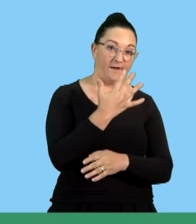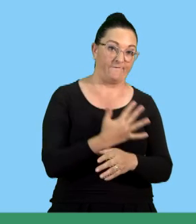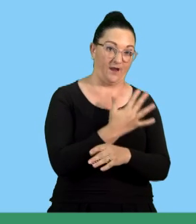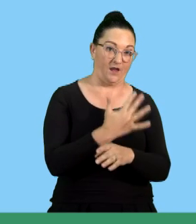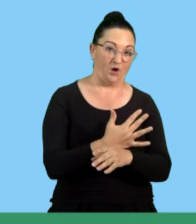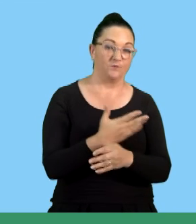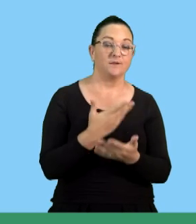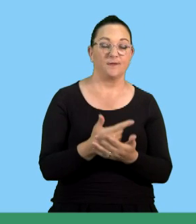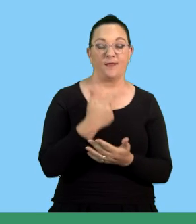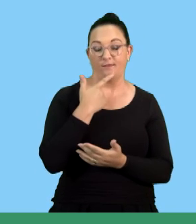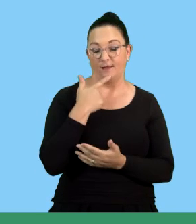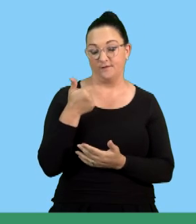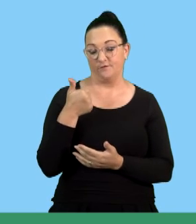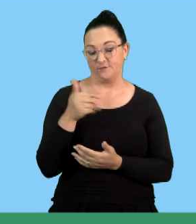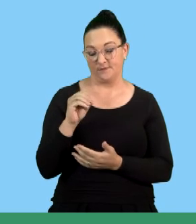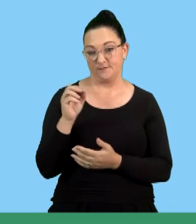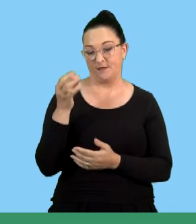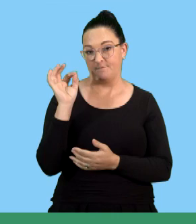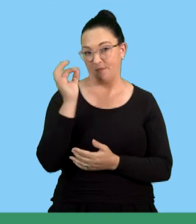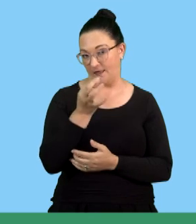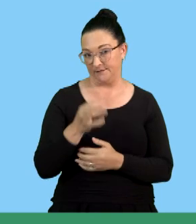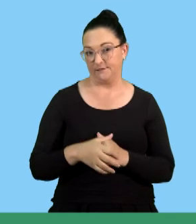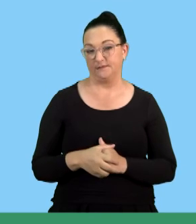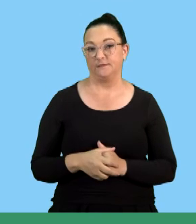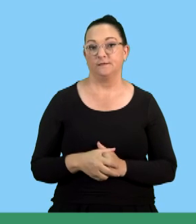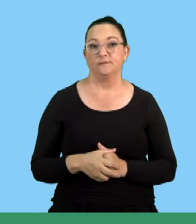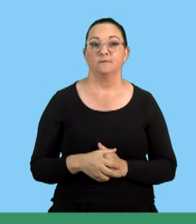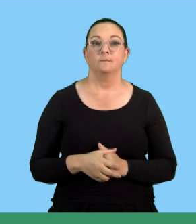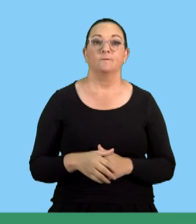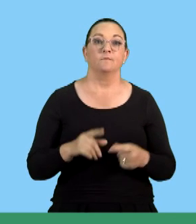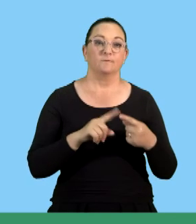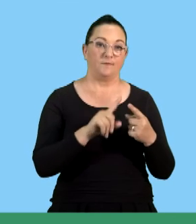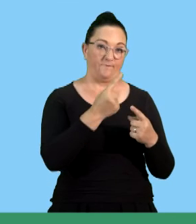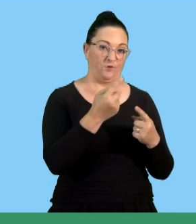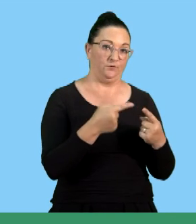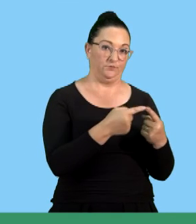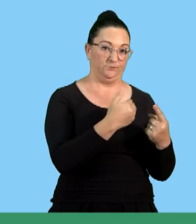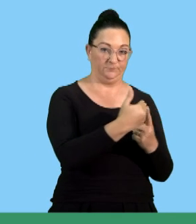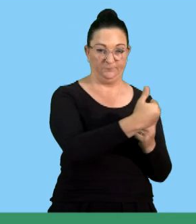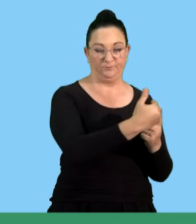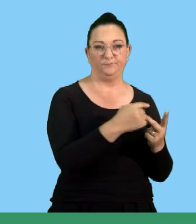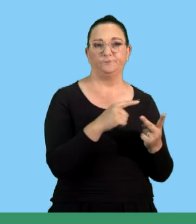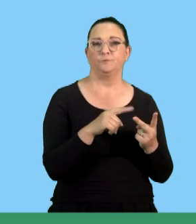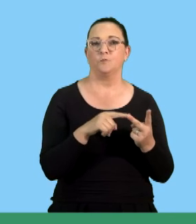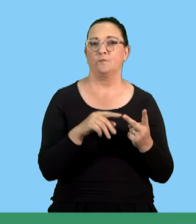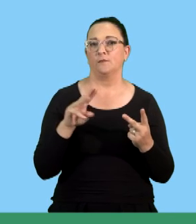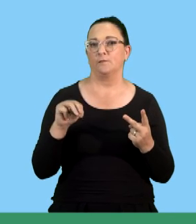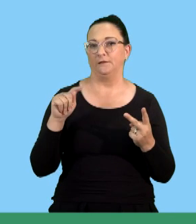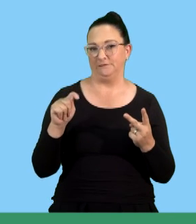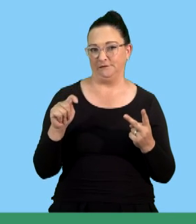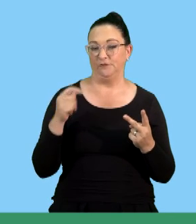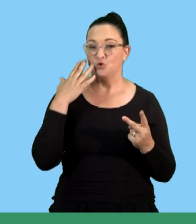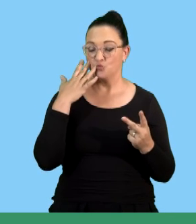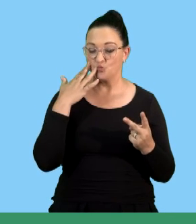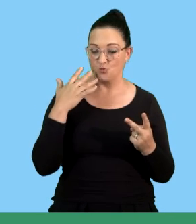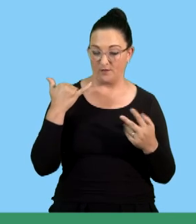5 hours of work. And then that is the first one. Employees at MT also receive a double payment